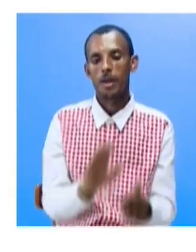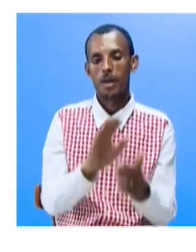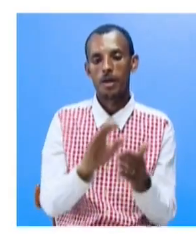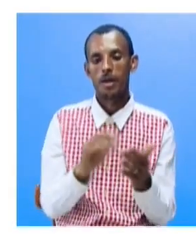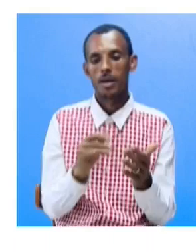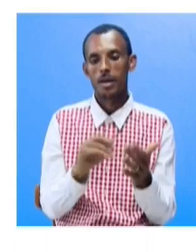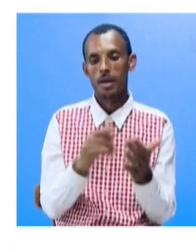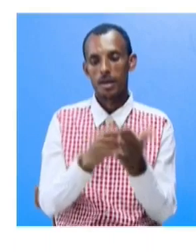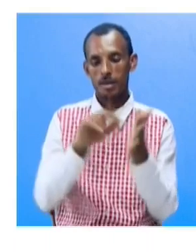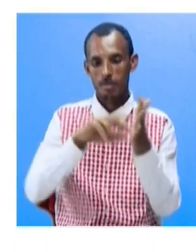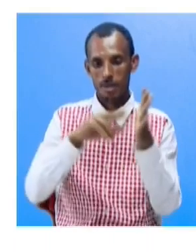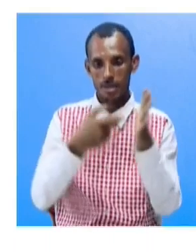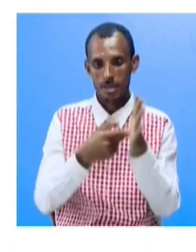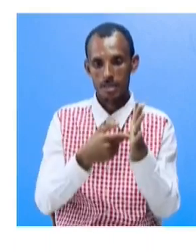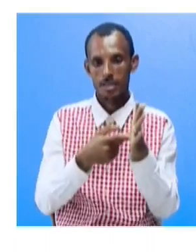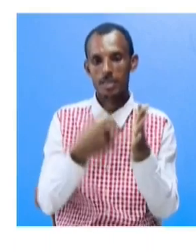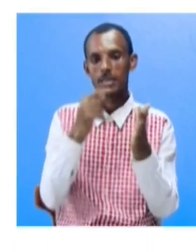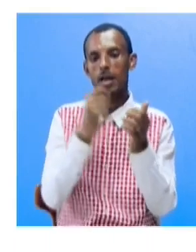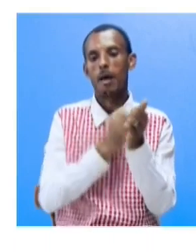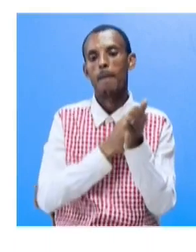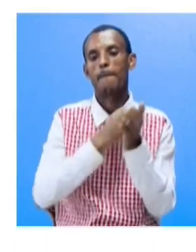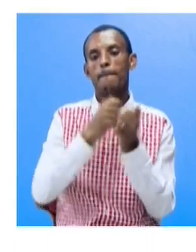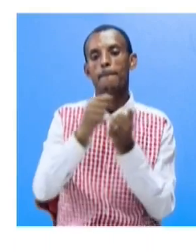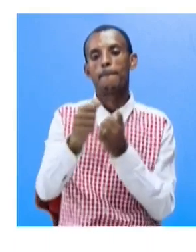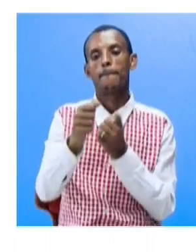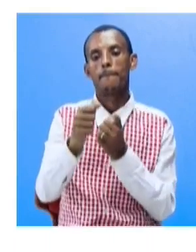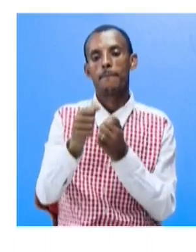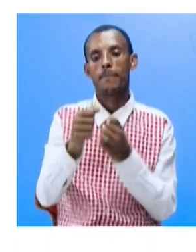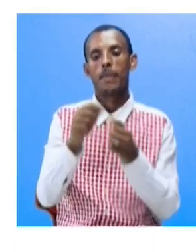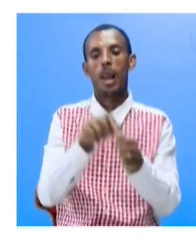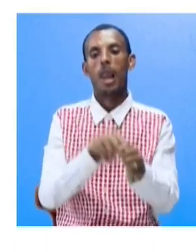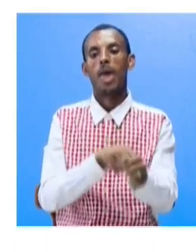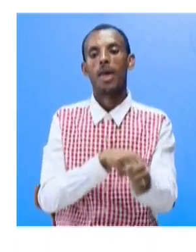the path length